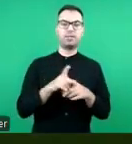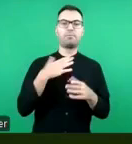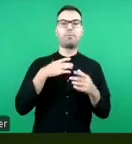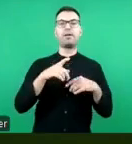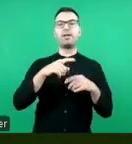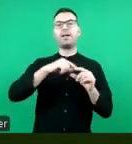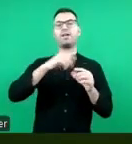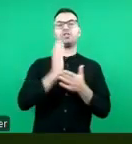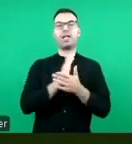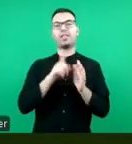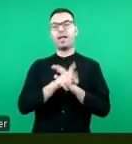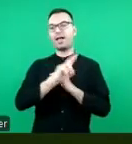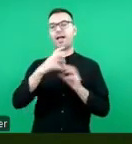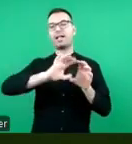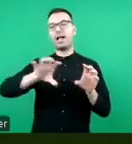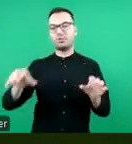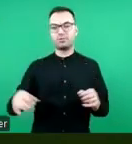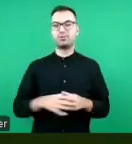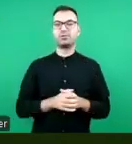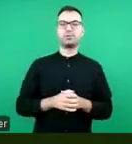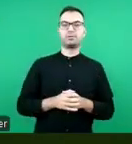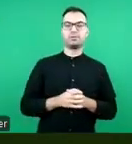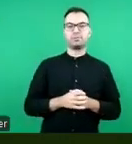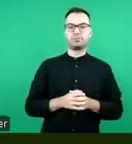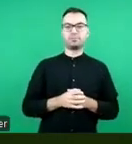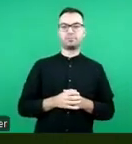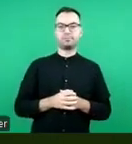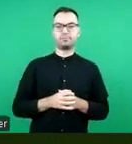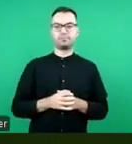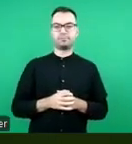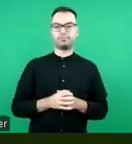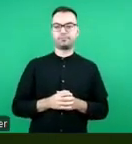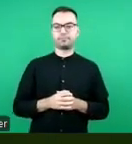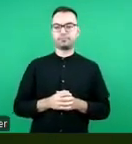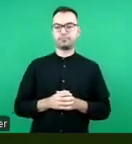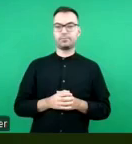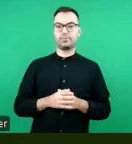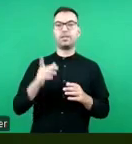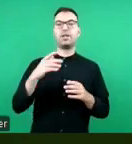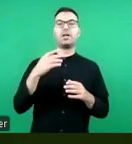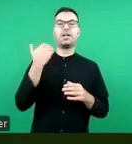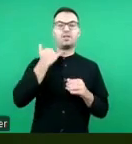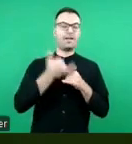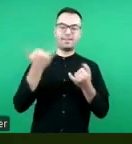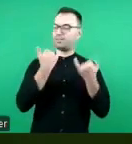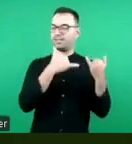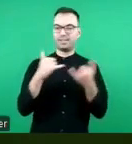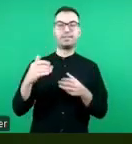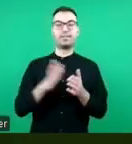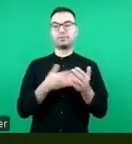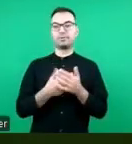and we have it for saproxylic and non-saproxylic species again. And the curve differs always because, for instance,